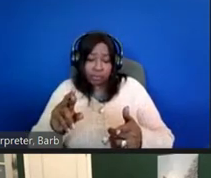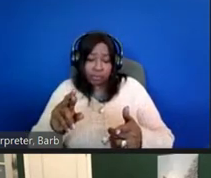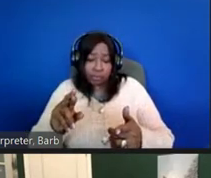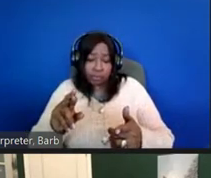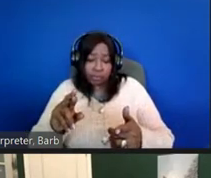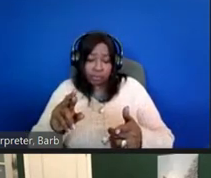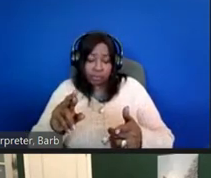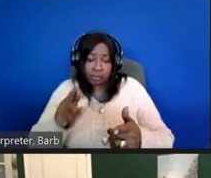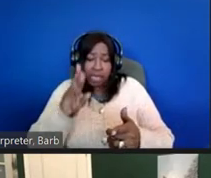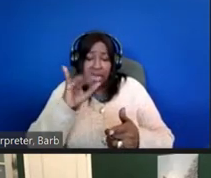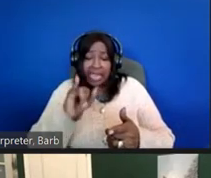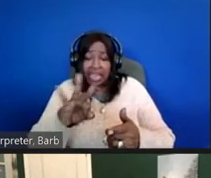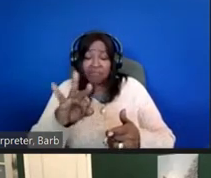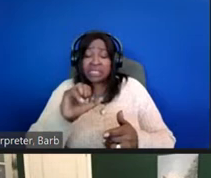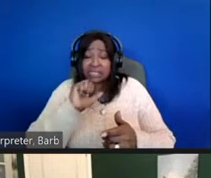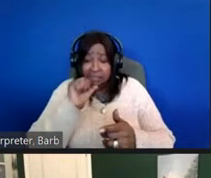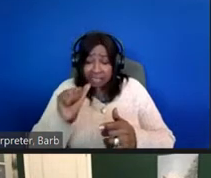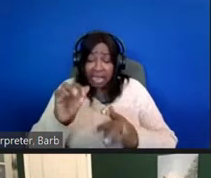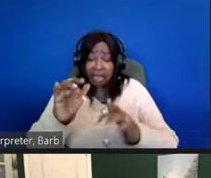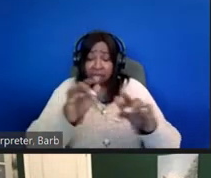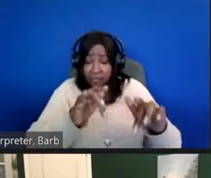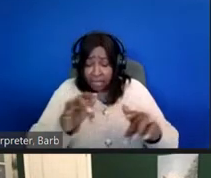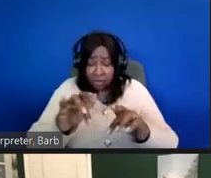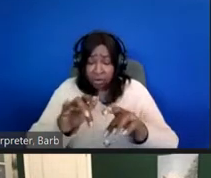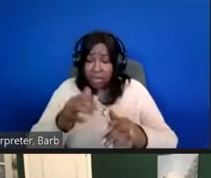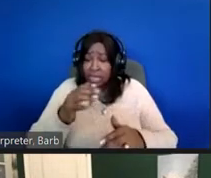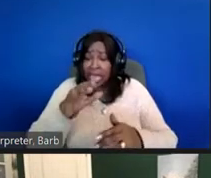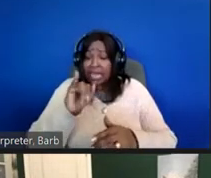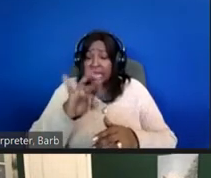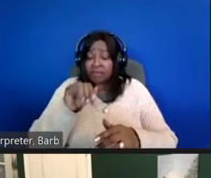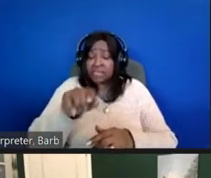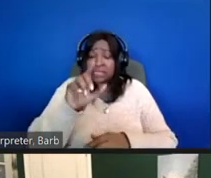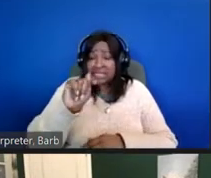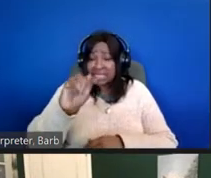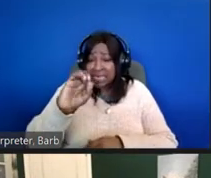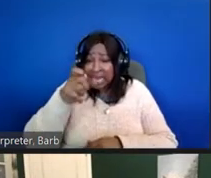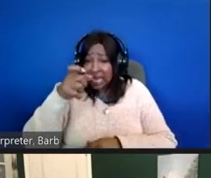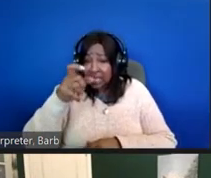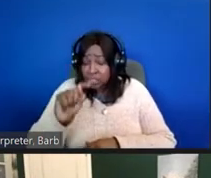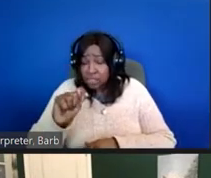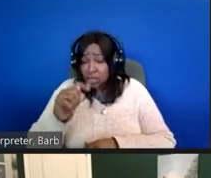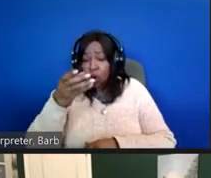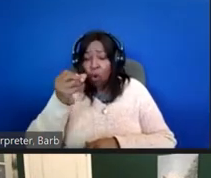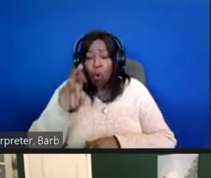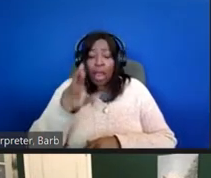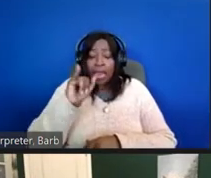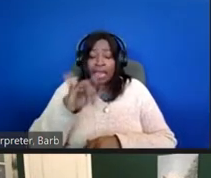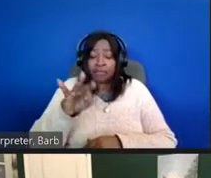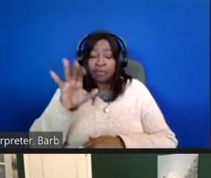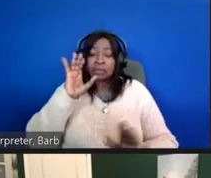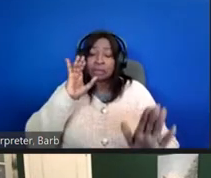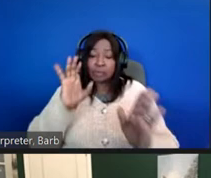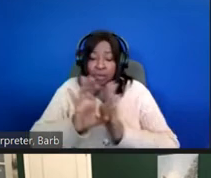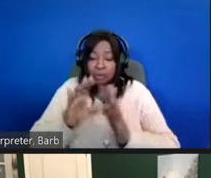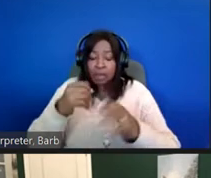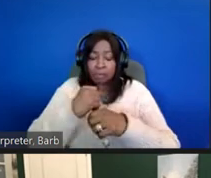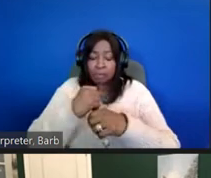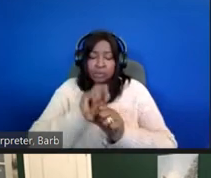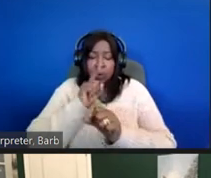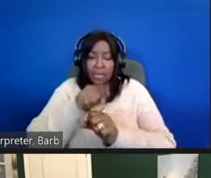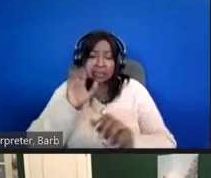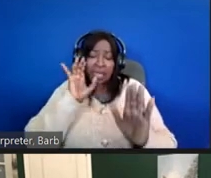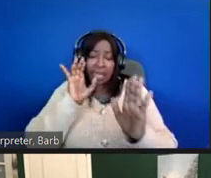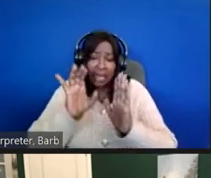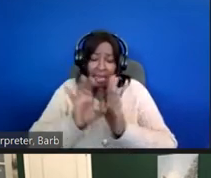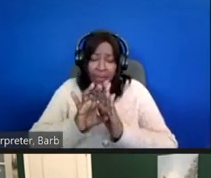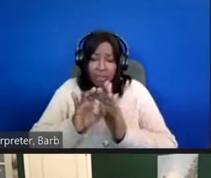if it's not videos, if it's text, make sure it's a text, or if it's an image, make sure it's an image with